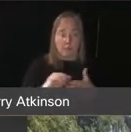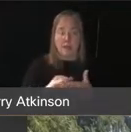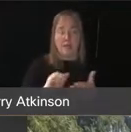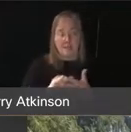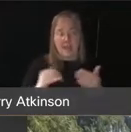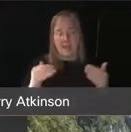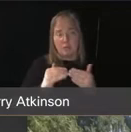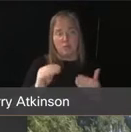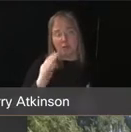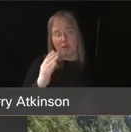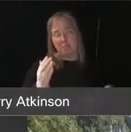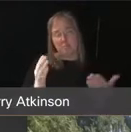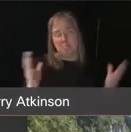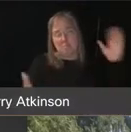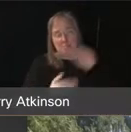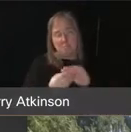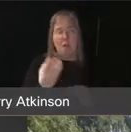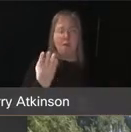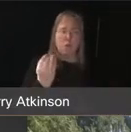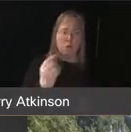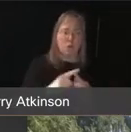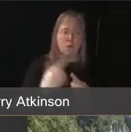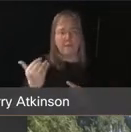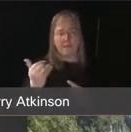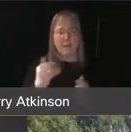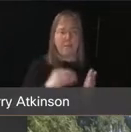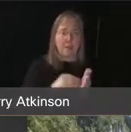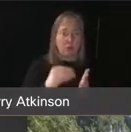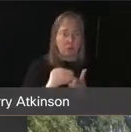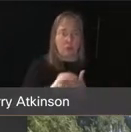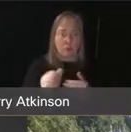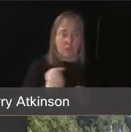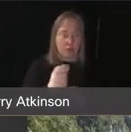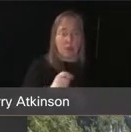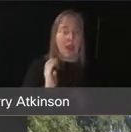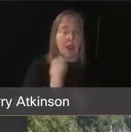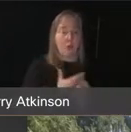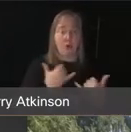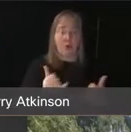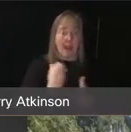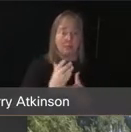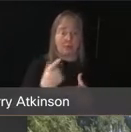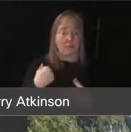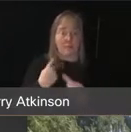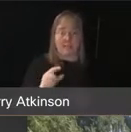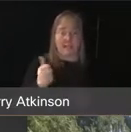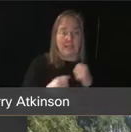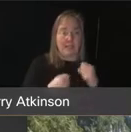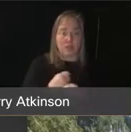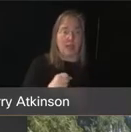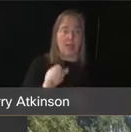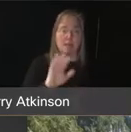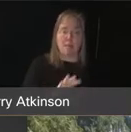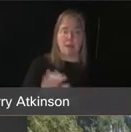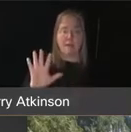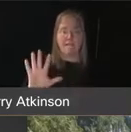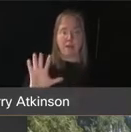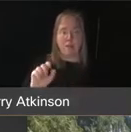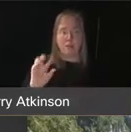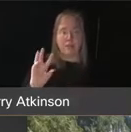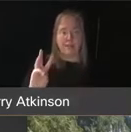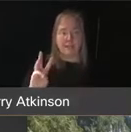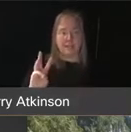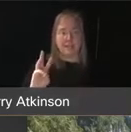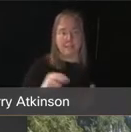$14 to $15 million each year. Our current average for the past 10 years of funding is about $5.6 million. This